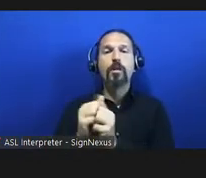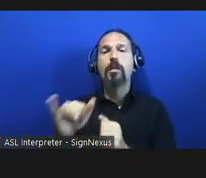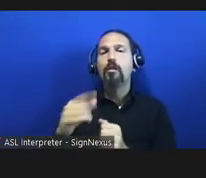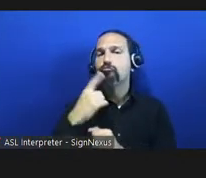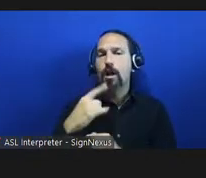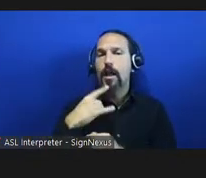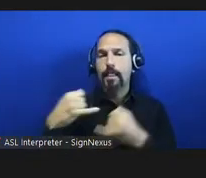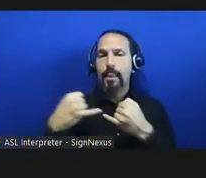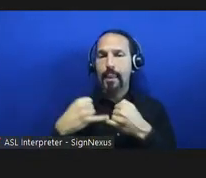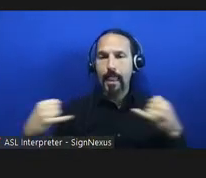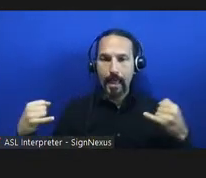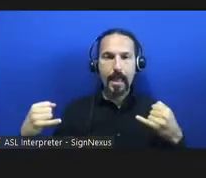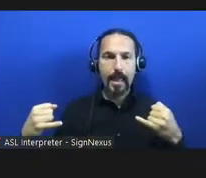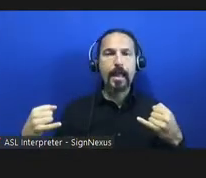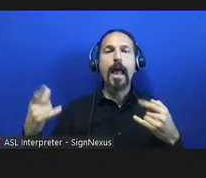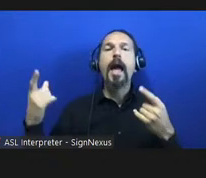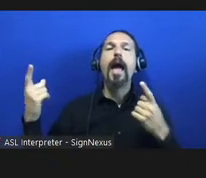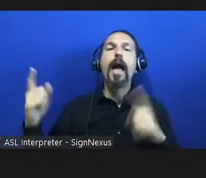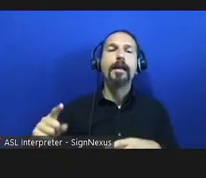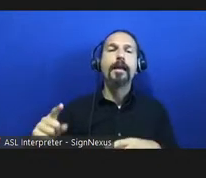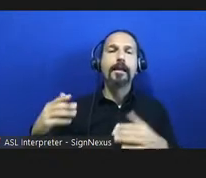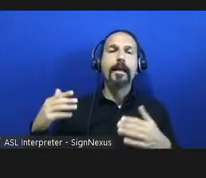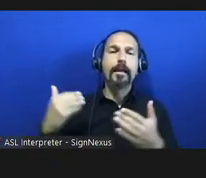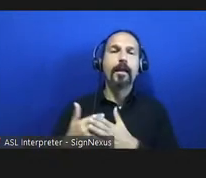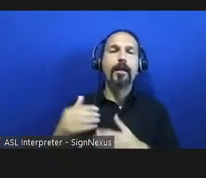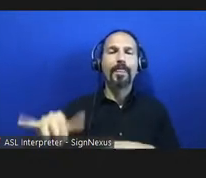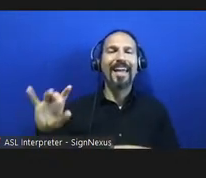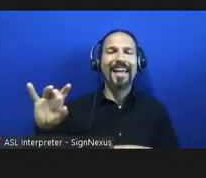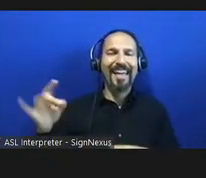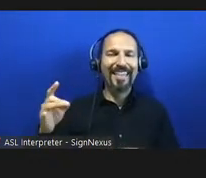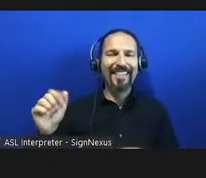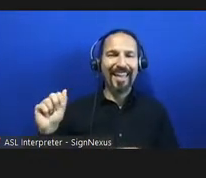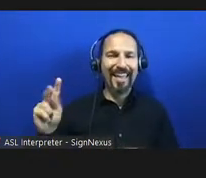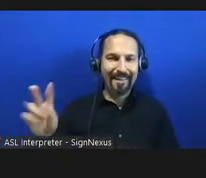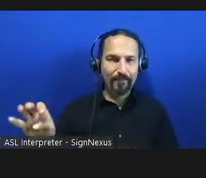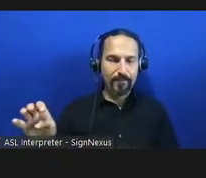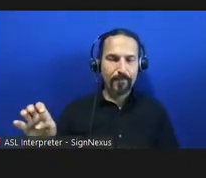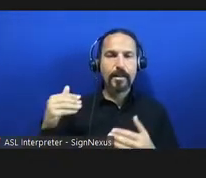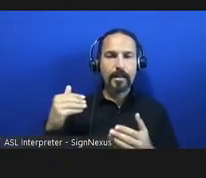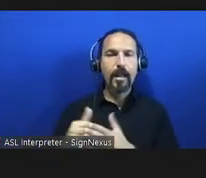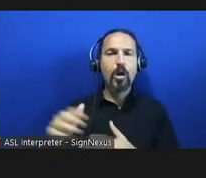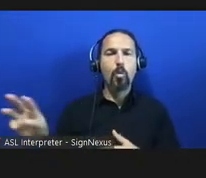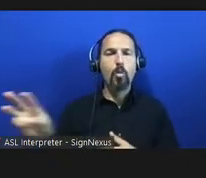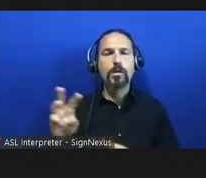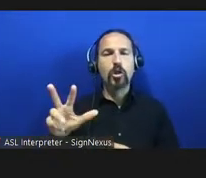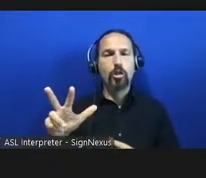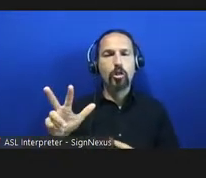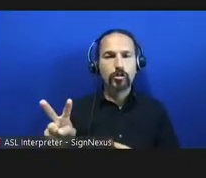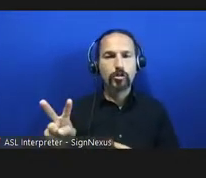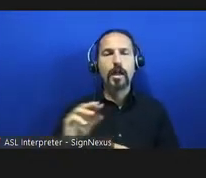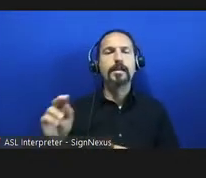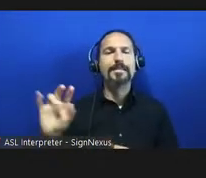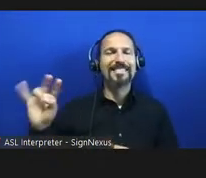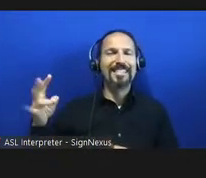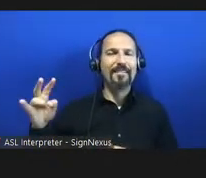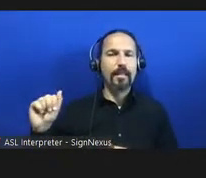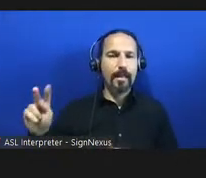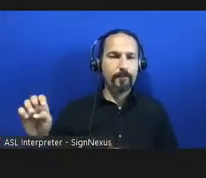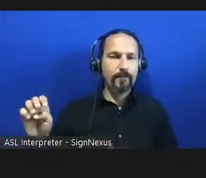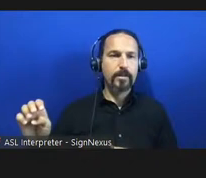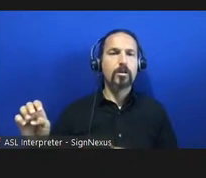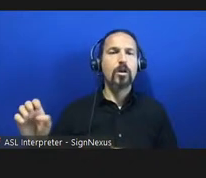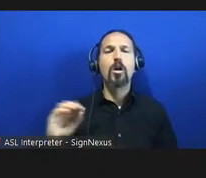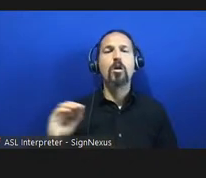lines that they occur near on 8th Avenue near West 32nd Street and 7th Avenue